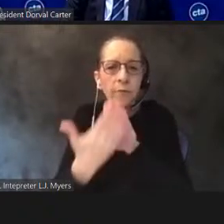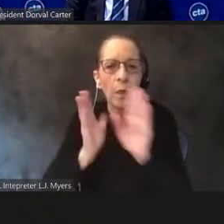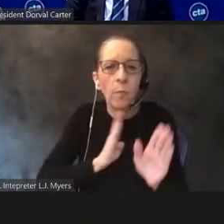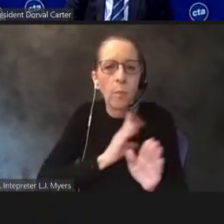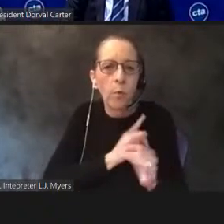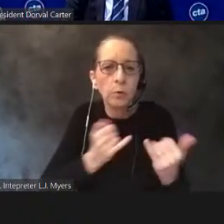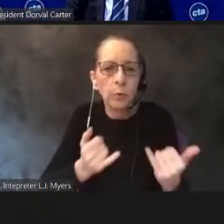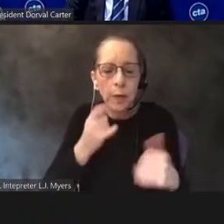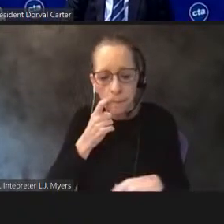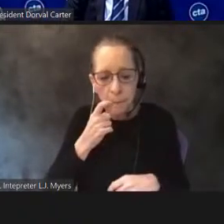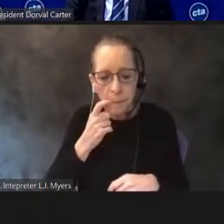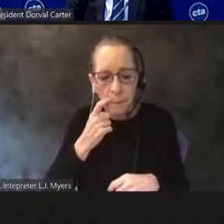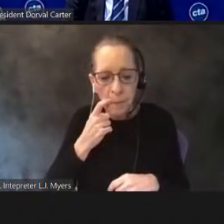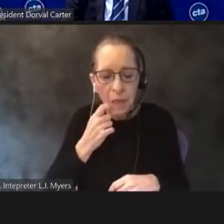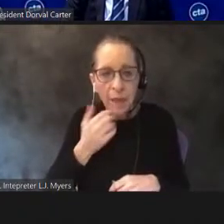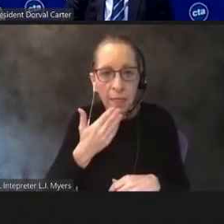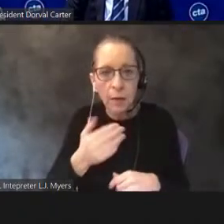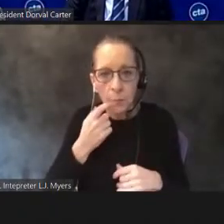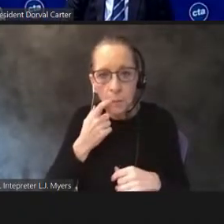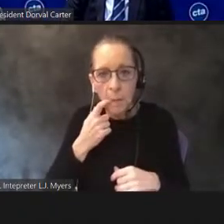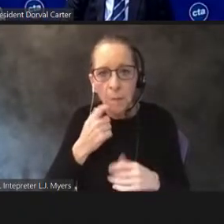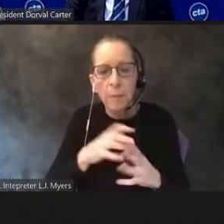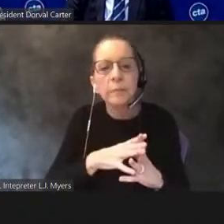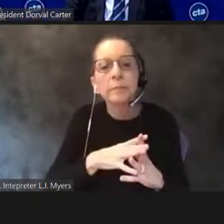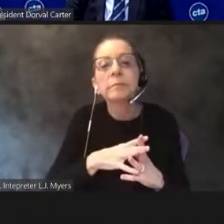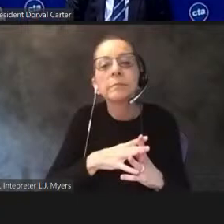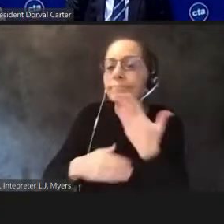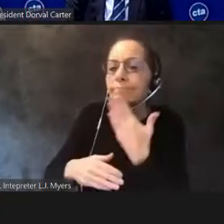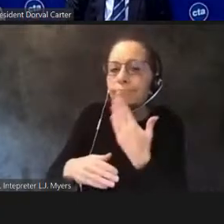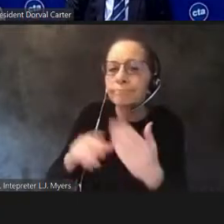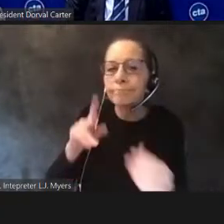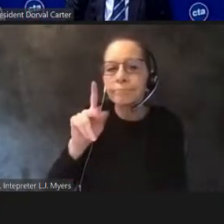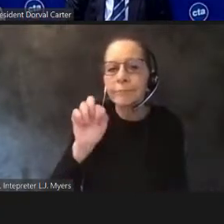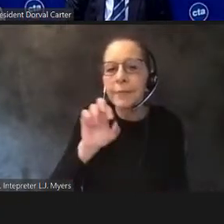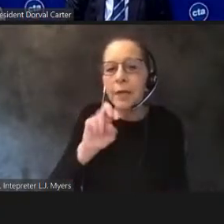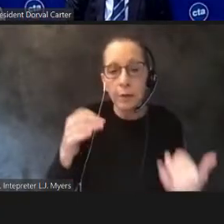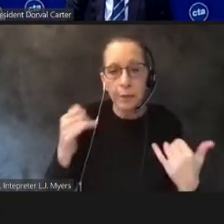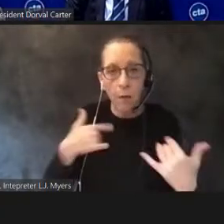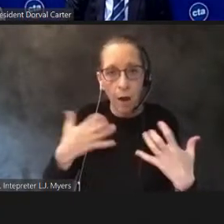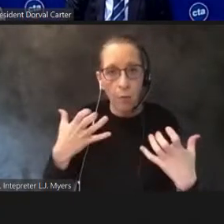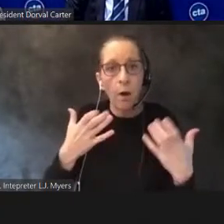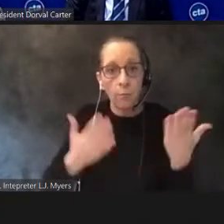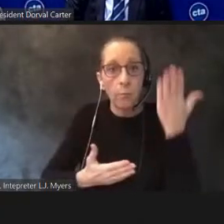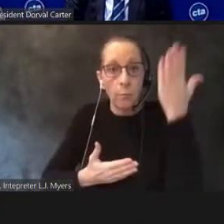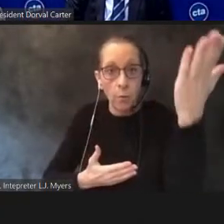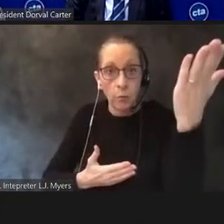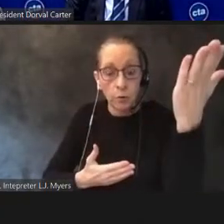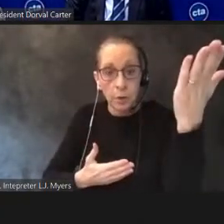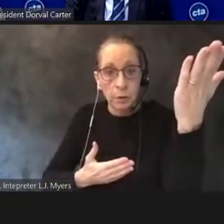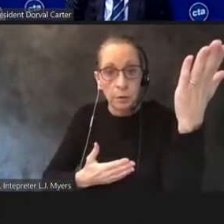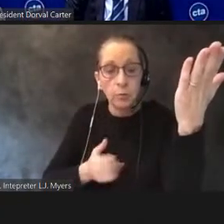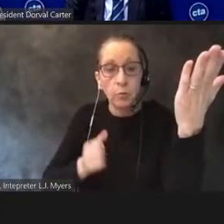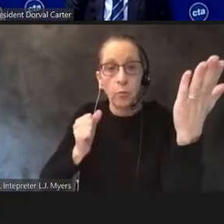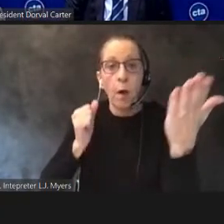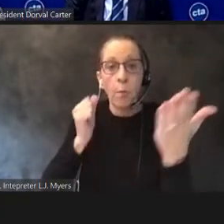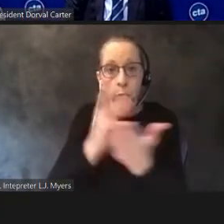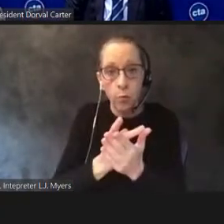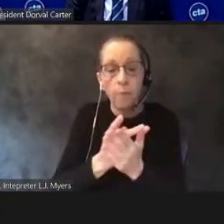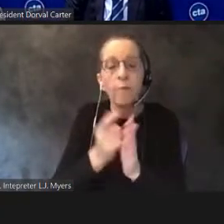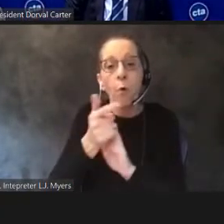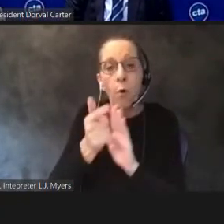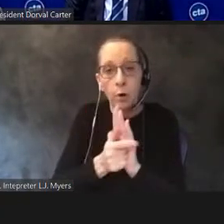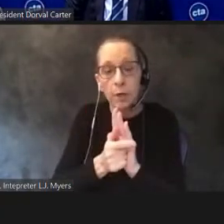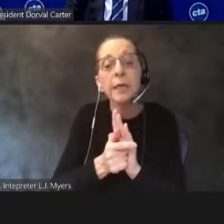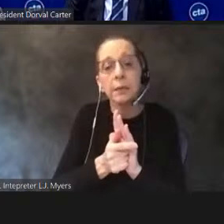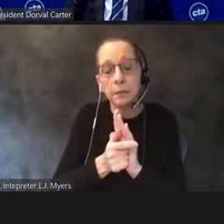today. Thank you. Thank you, Karen. I will now entertain a motion to approve an ordinance authorizing an amendment